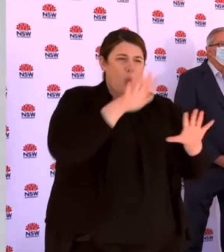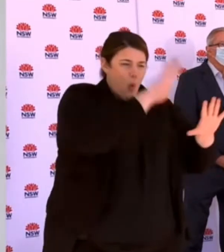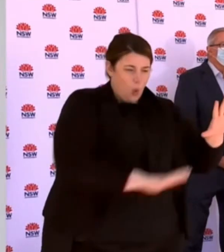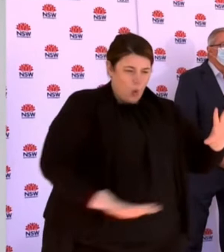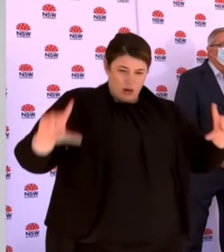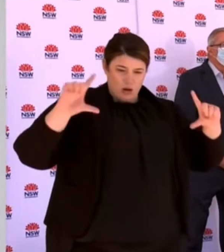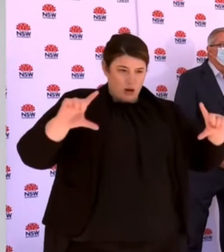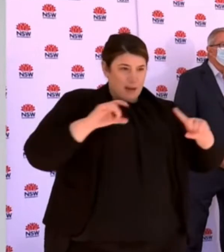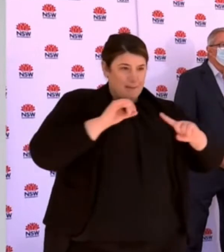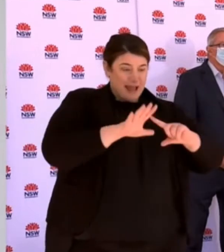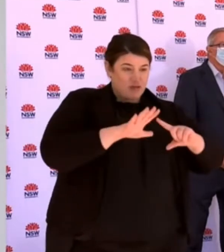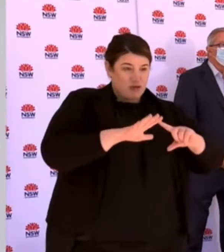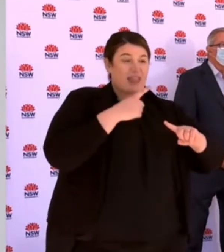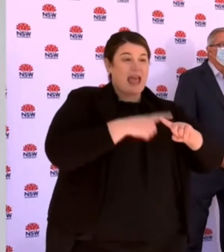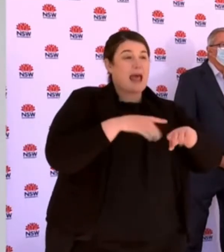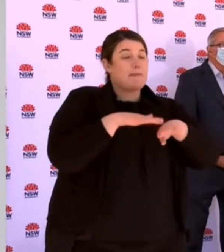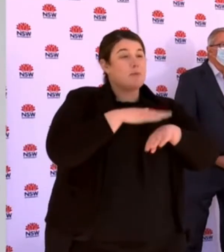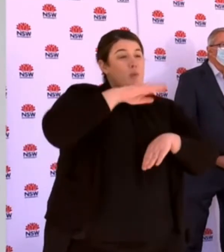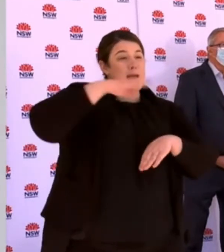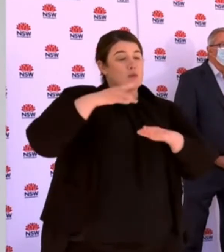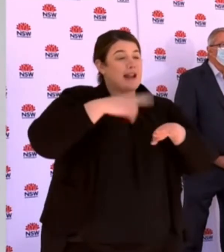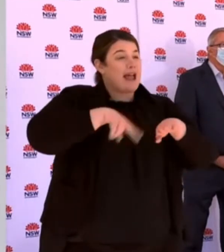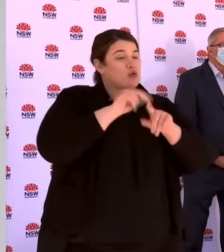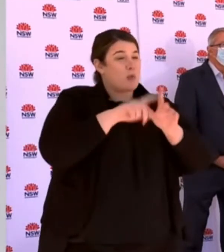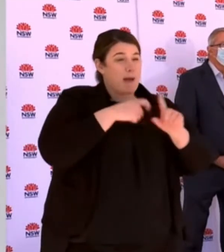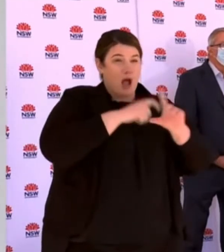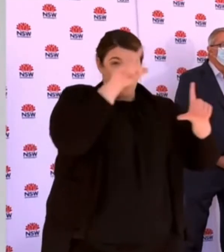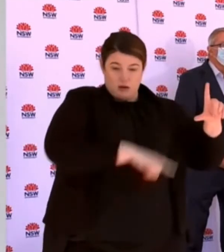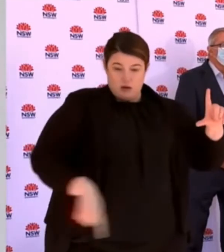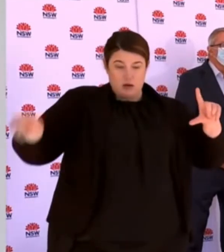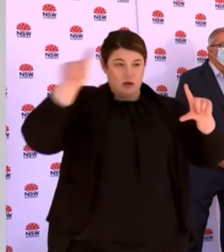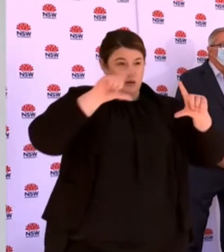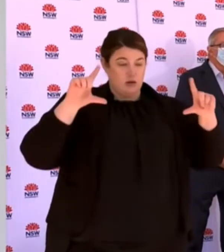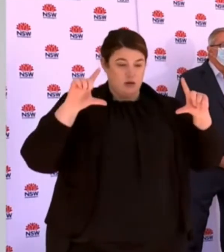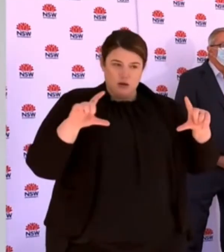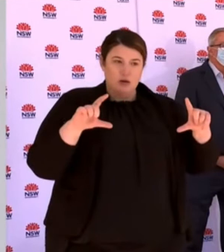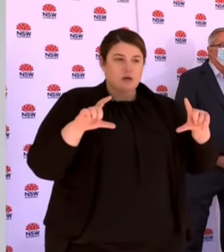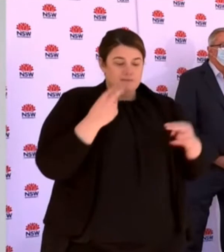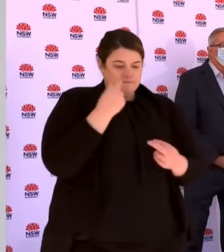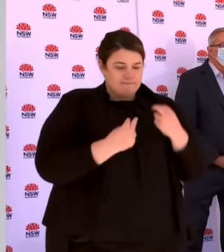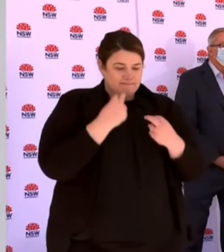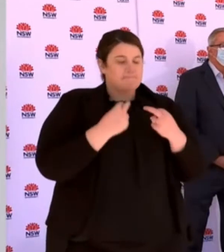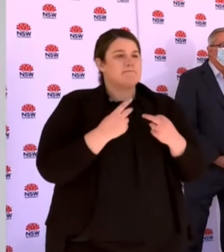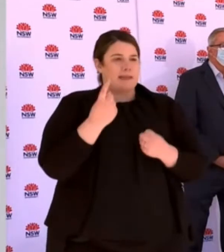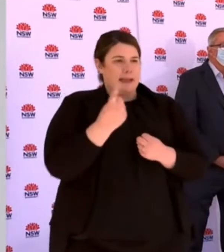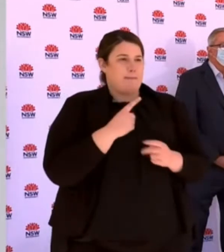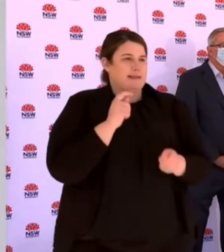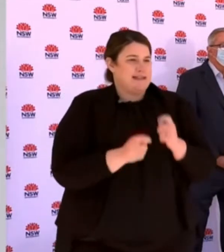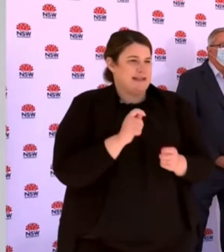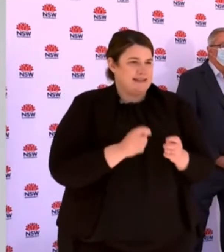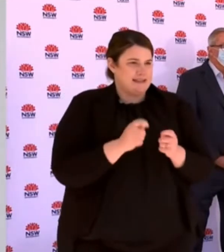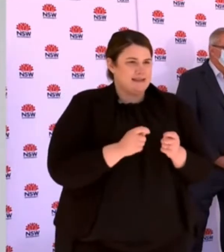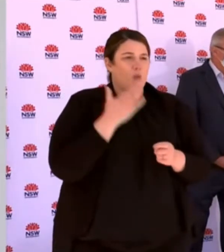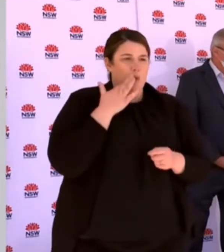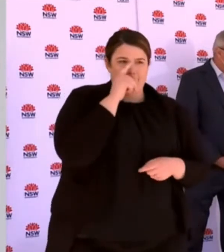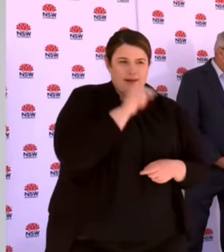and Yellow Rock, as well as in the Blue Mountains National Park, to be particularly vigilant and come forward and get tested at the